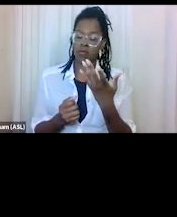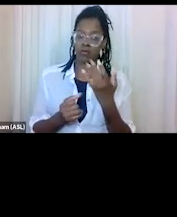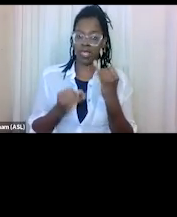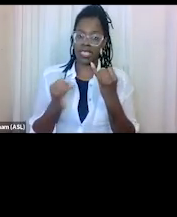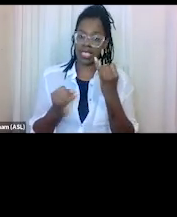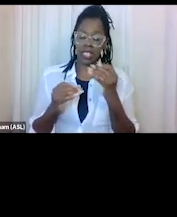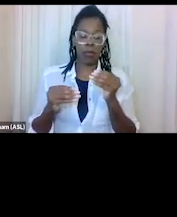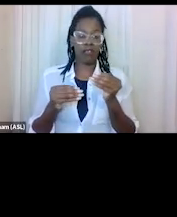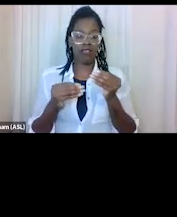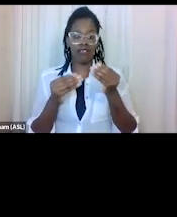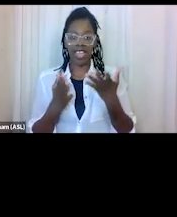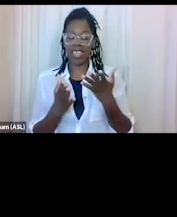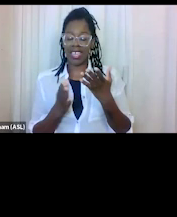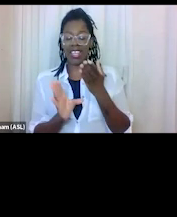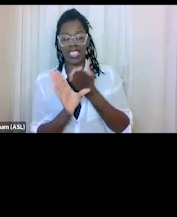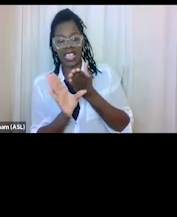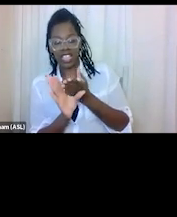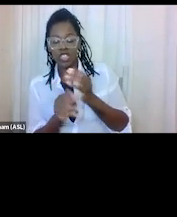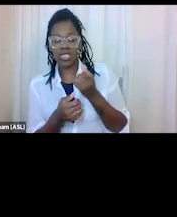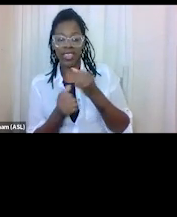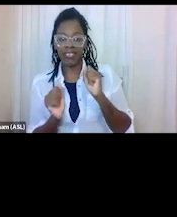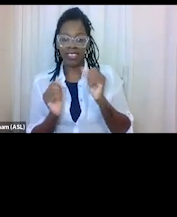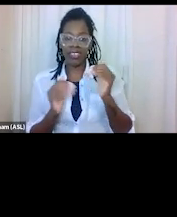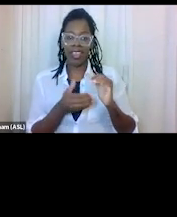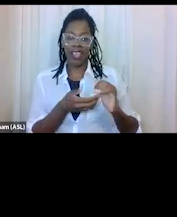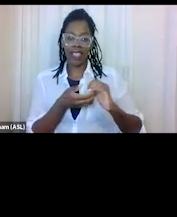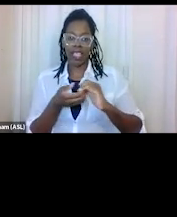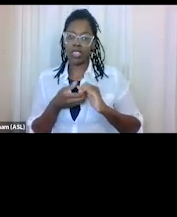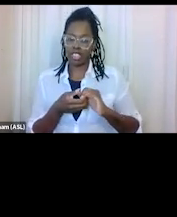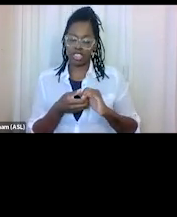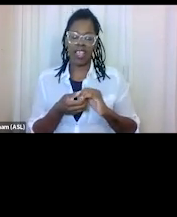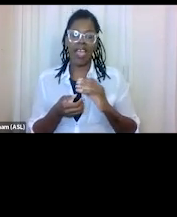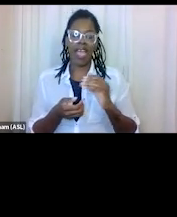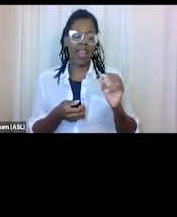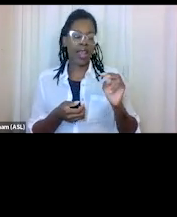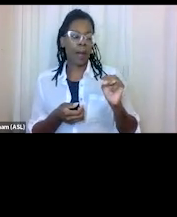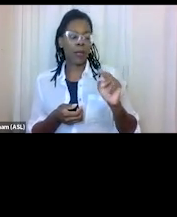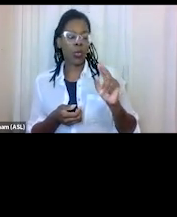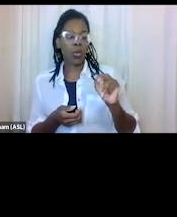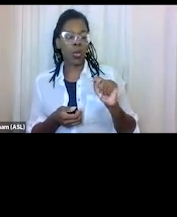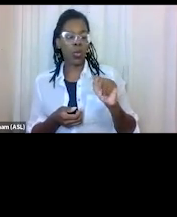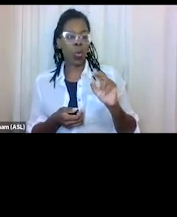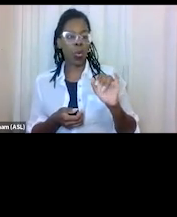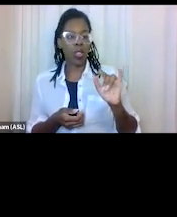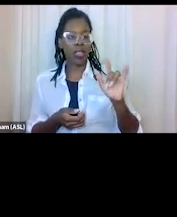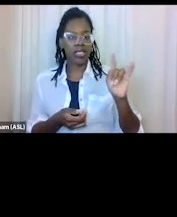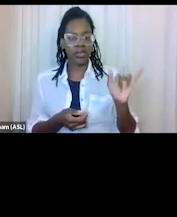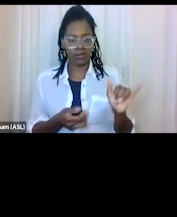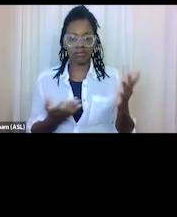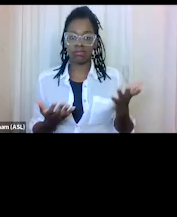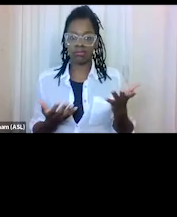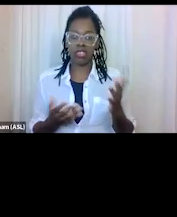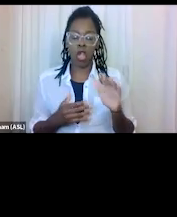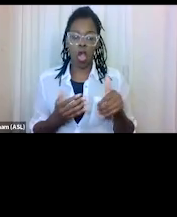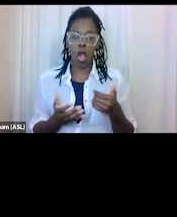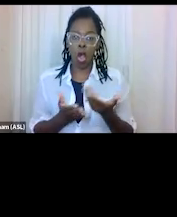providing physical and psychological safety, and collaboration and mutuality, right? All youth and young adults experiencing homelessness have